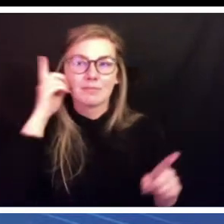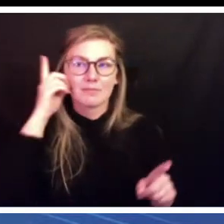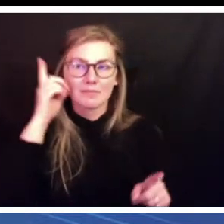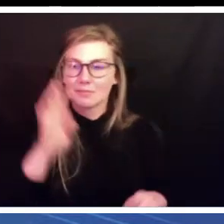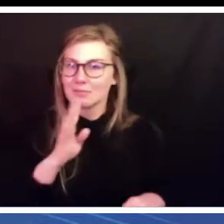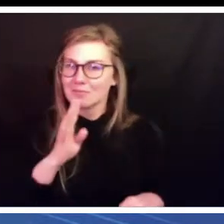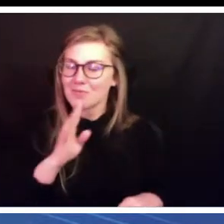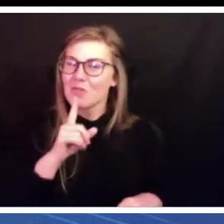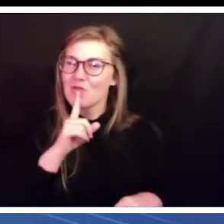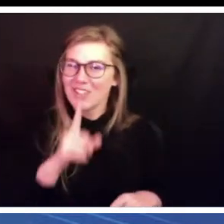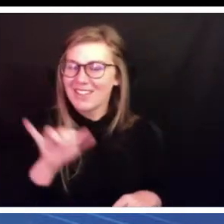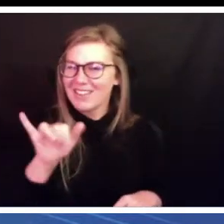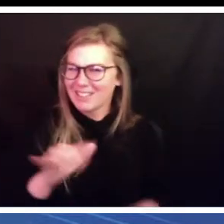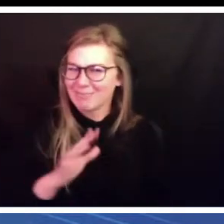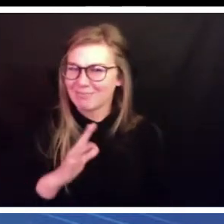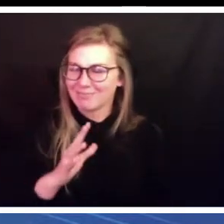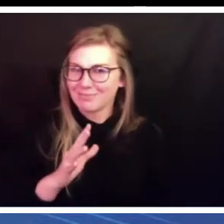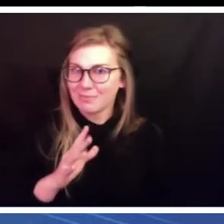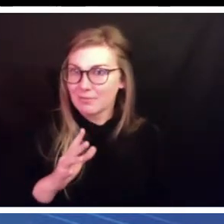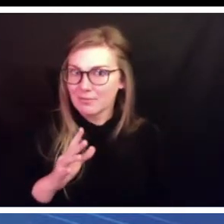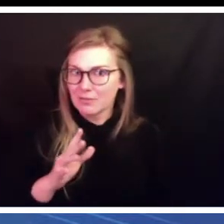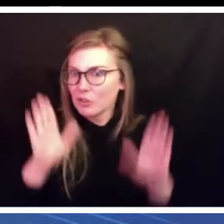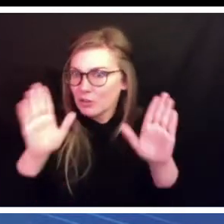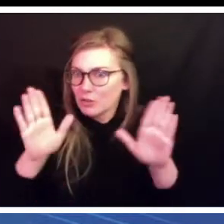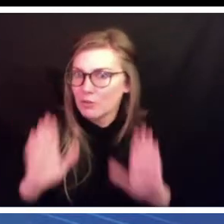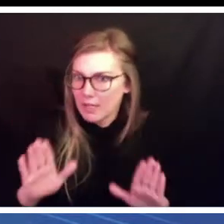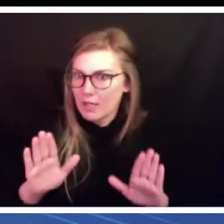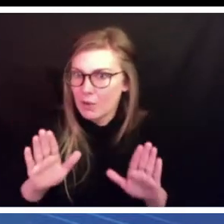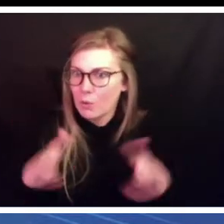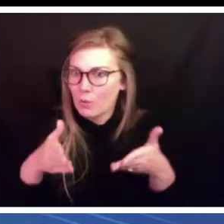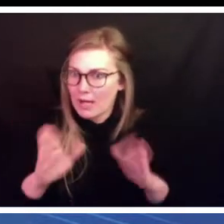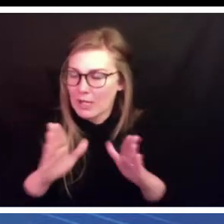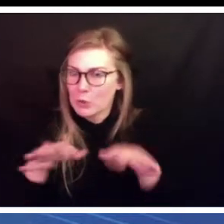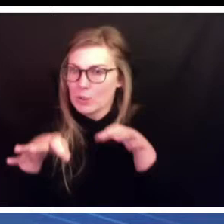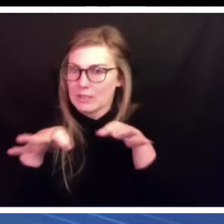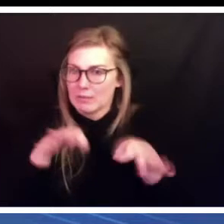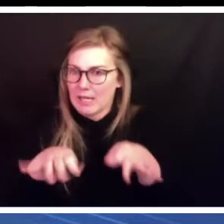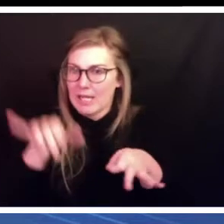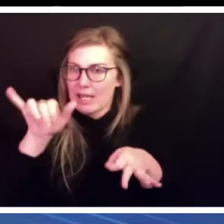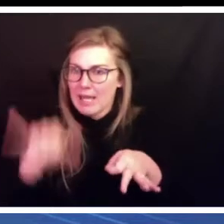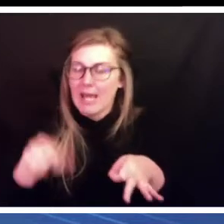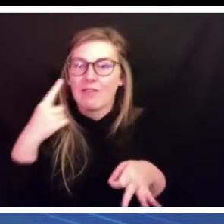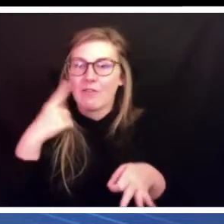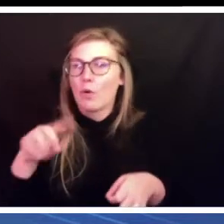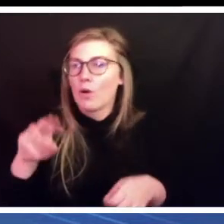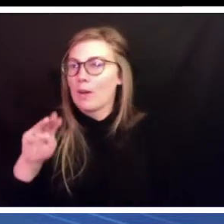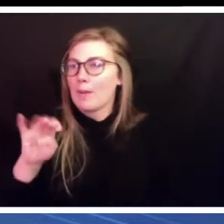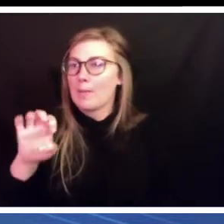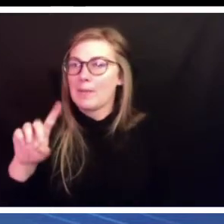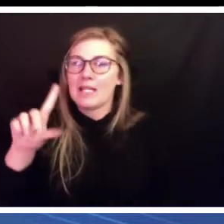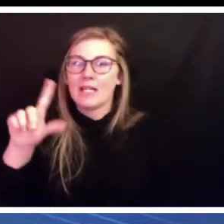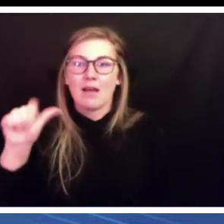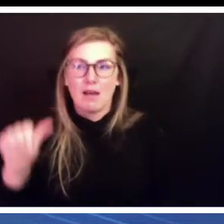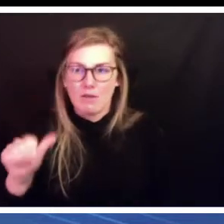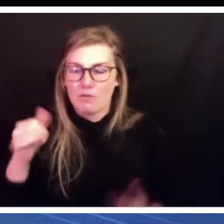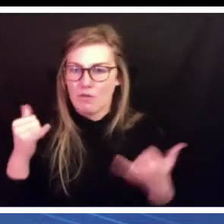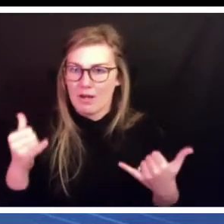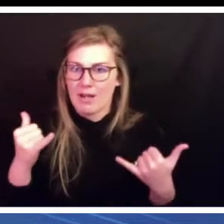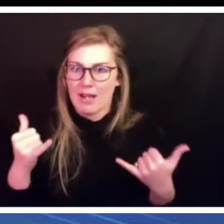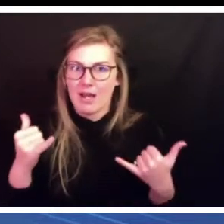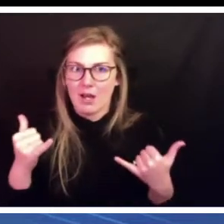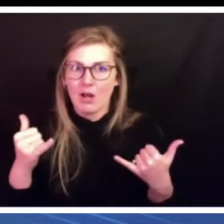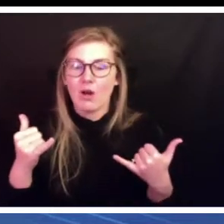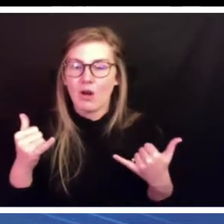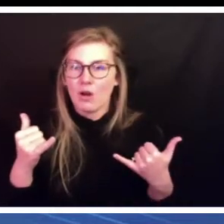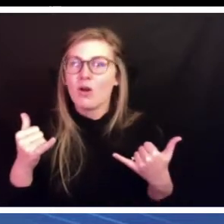yeah. Cause I think one of the things about media is that, um, it's happening in very, it's having a very subconscious effect on